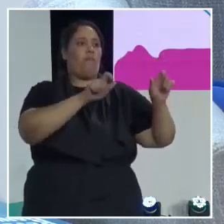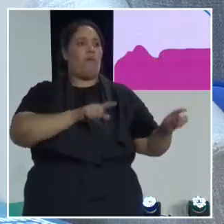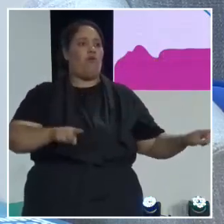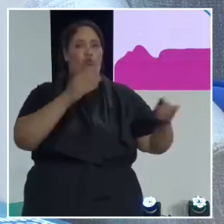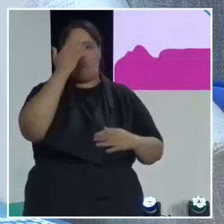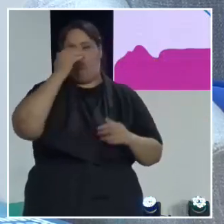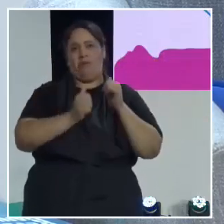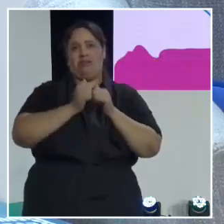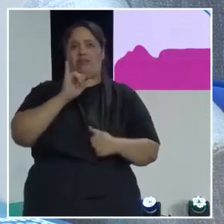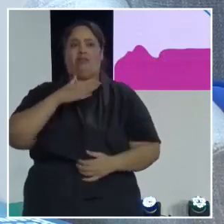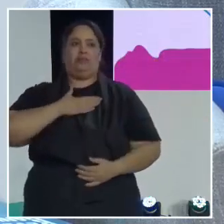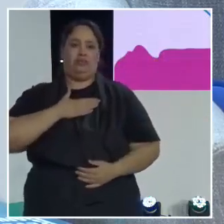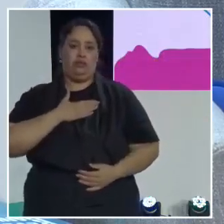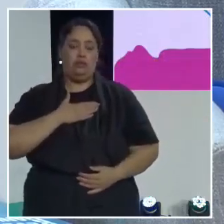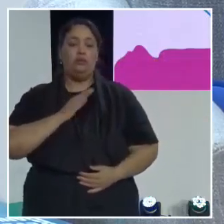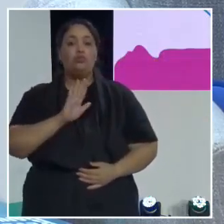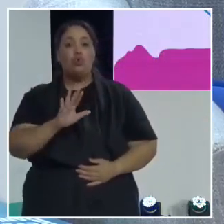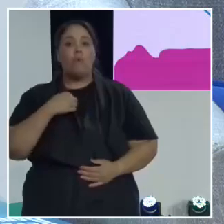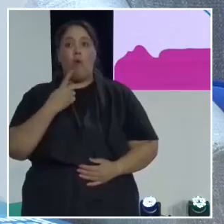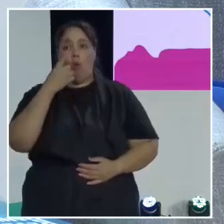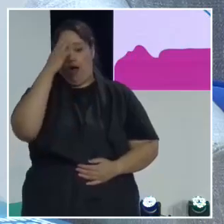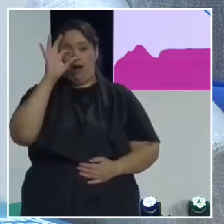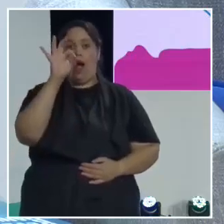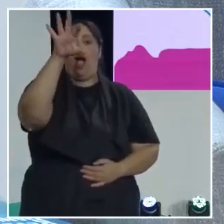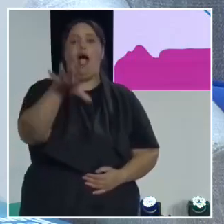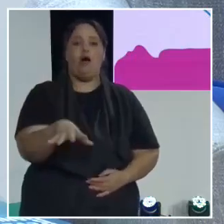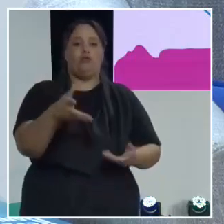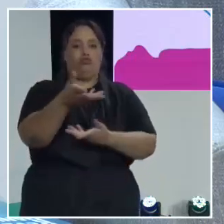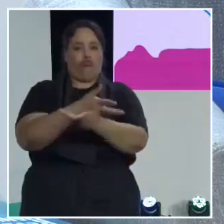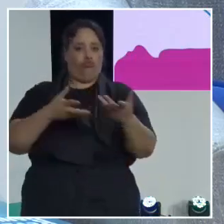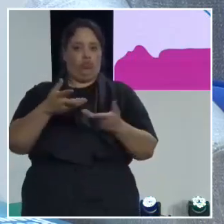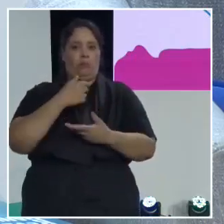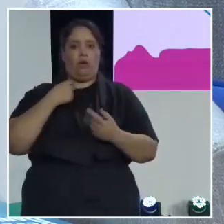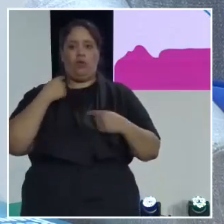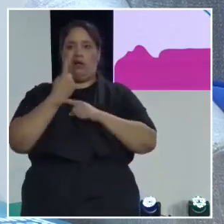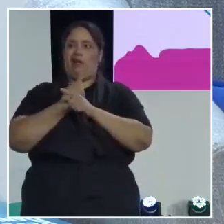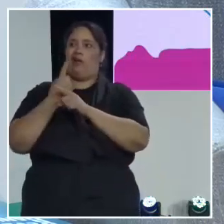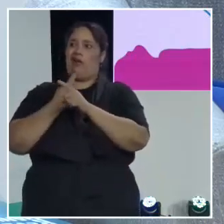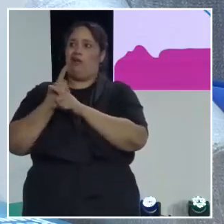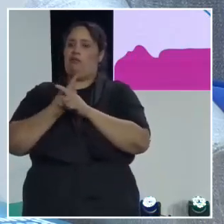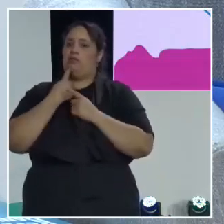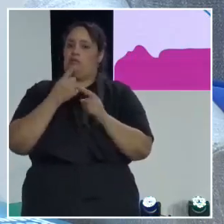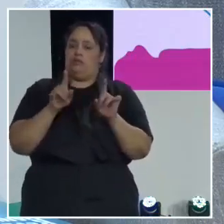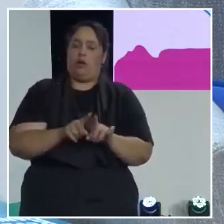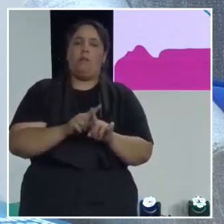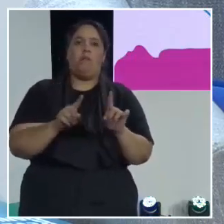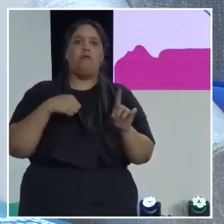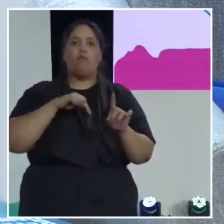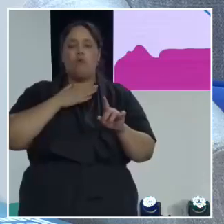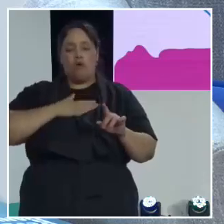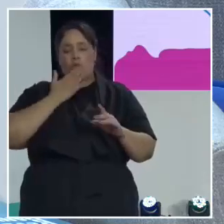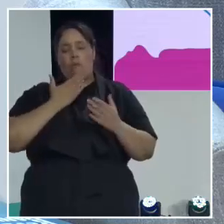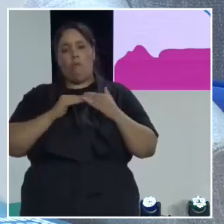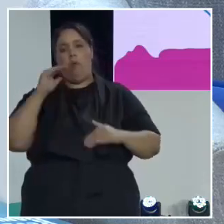it even better than I do. So my one thing to add to the conversation so we don't just repeat ourselves is a lot